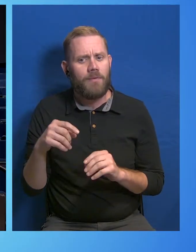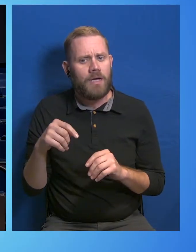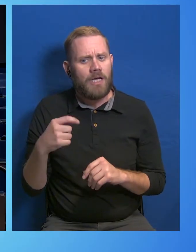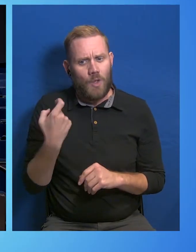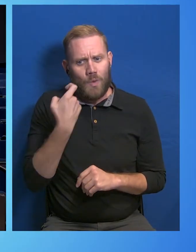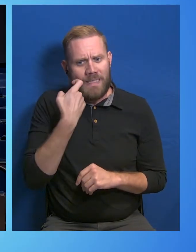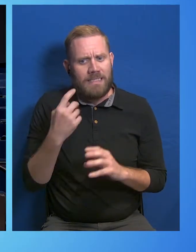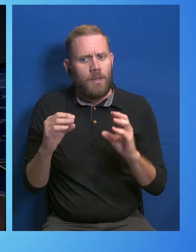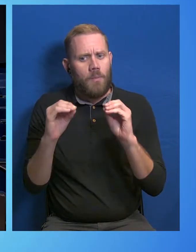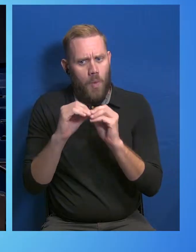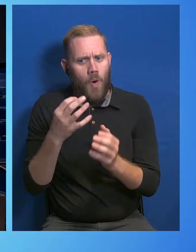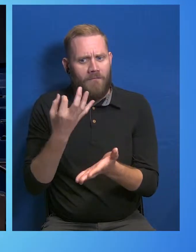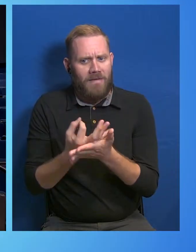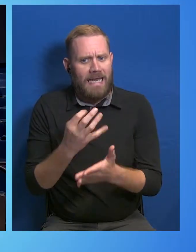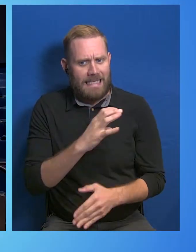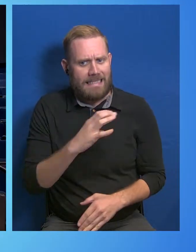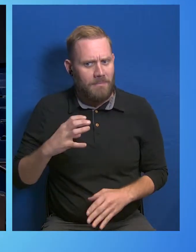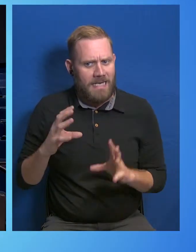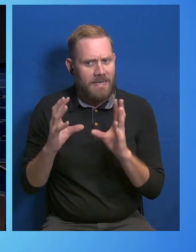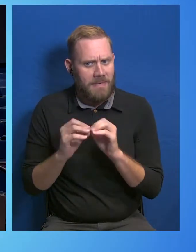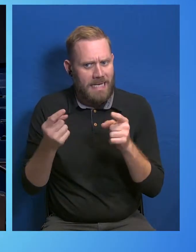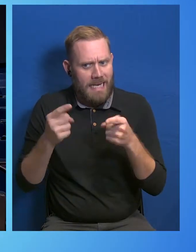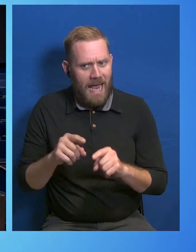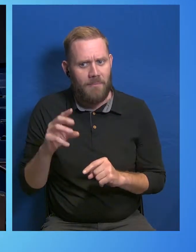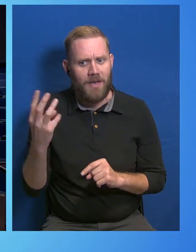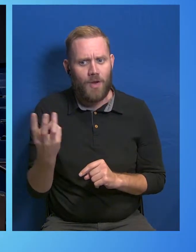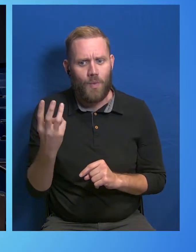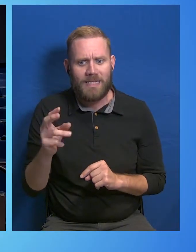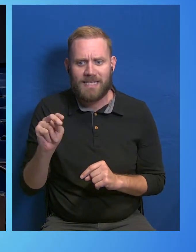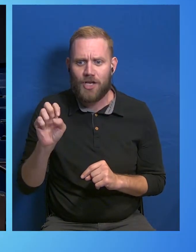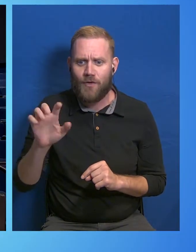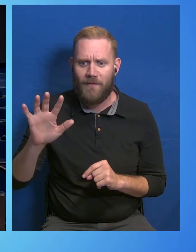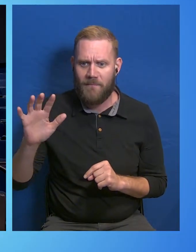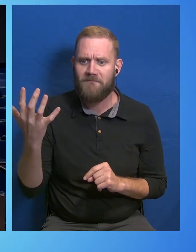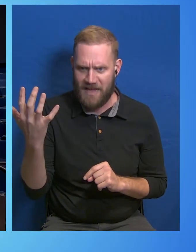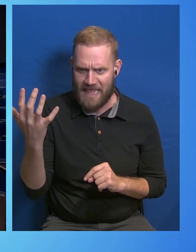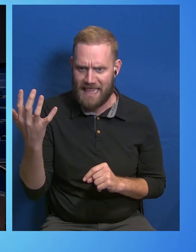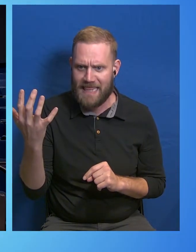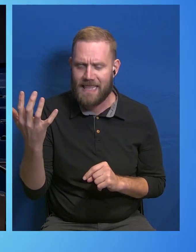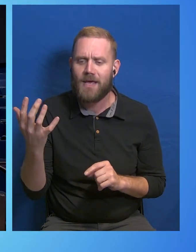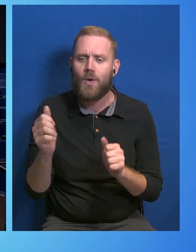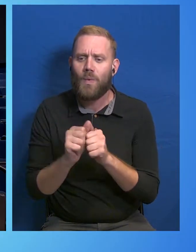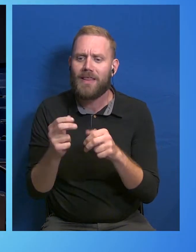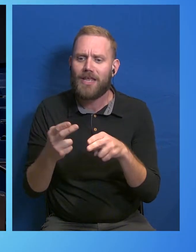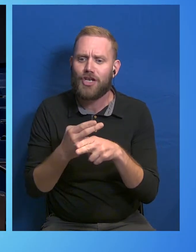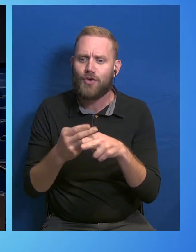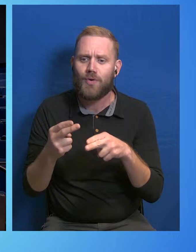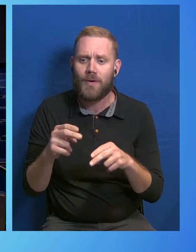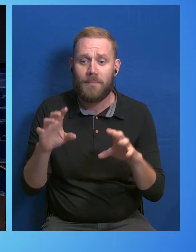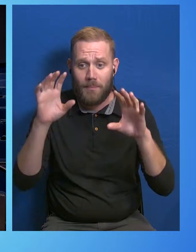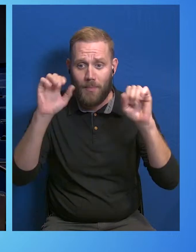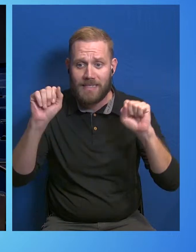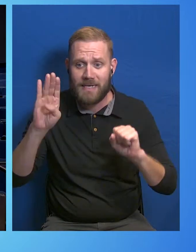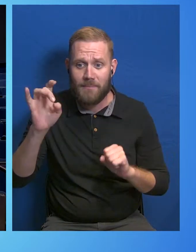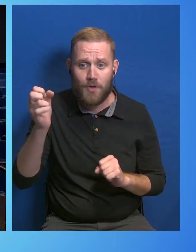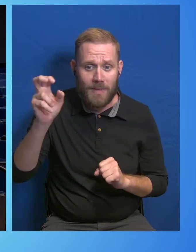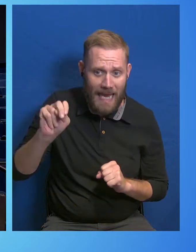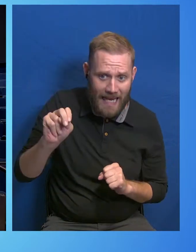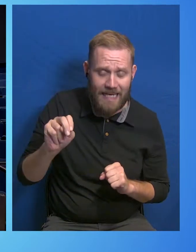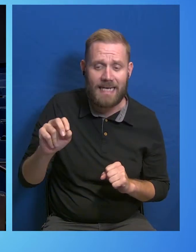our most recent Finance Committee meeting held on Wednesday, November 5th, with Interim Board President Buchanan and Board Member